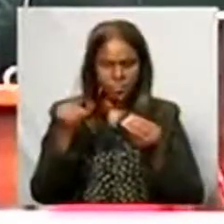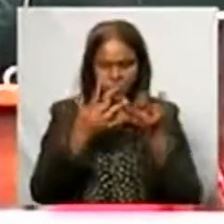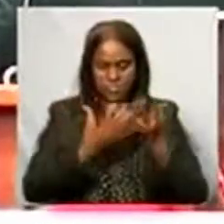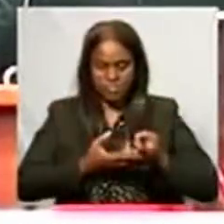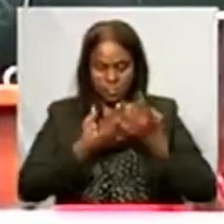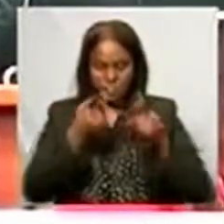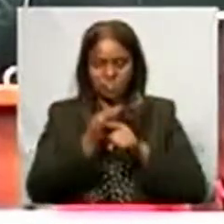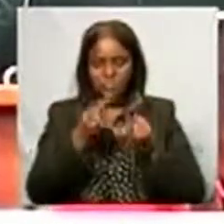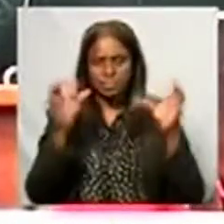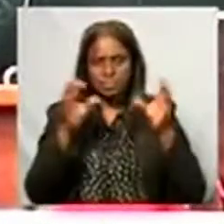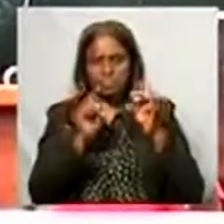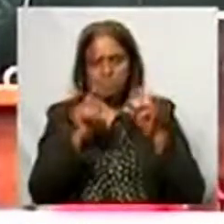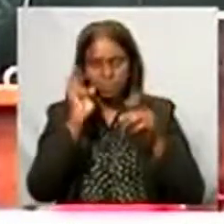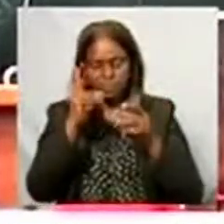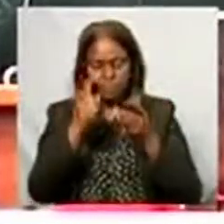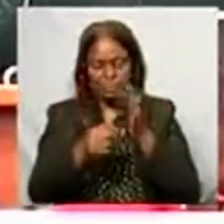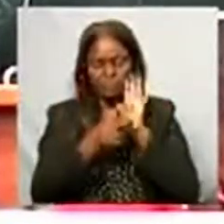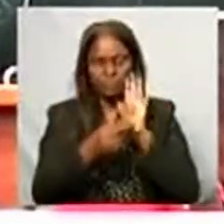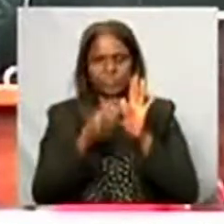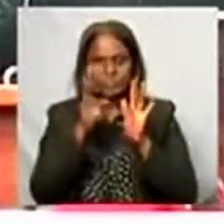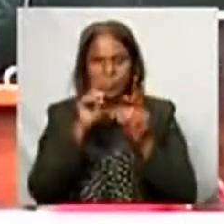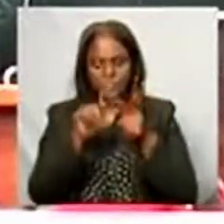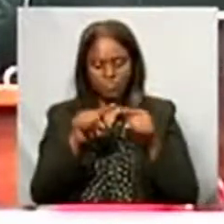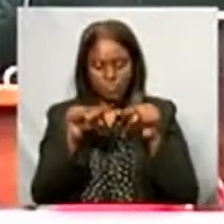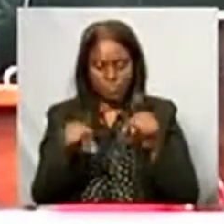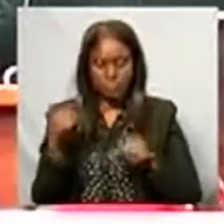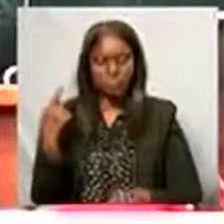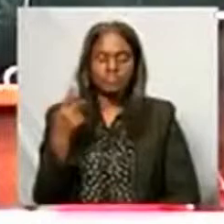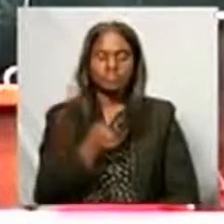committee will be availed to the House.